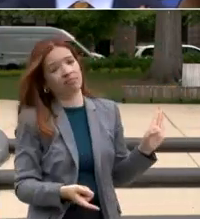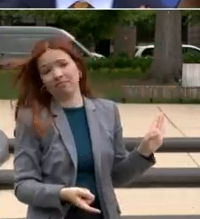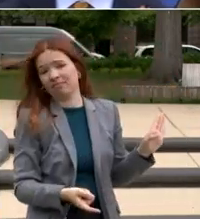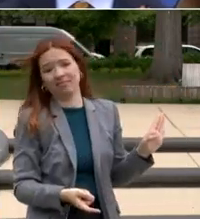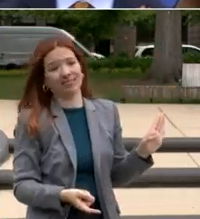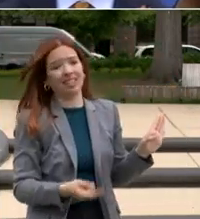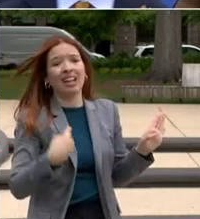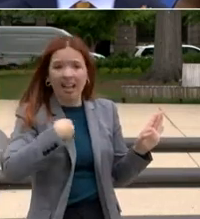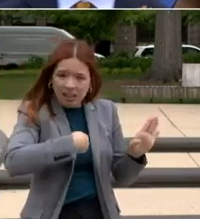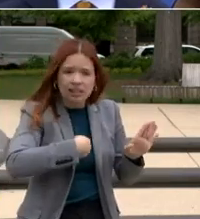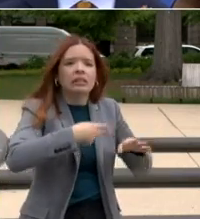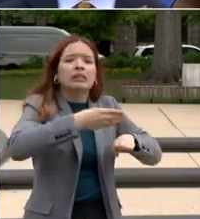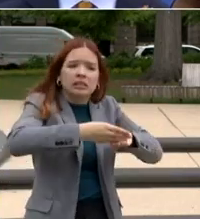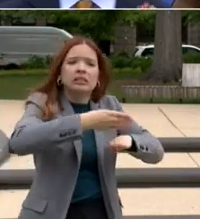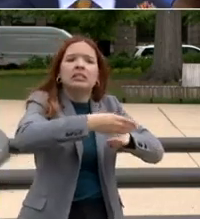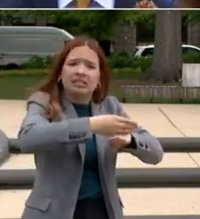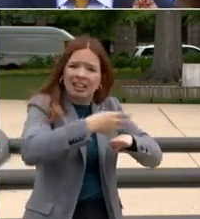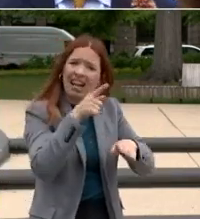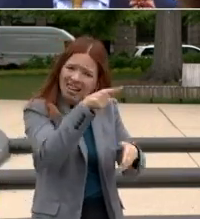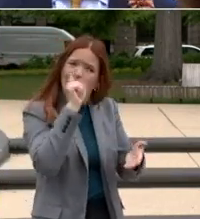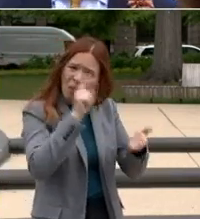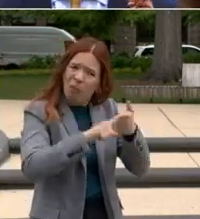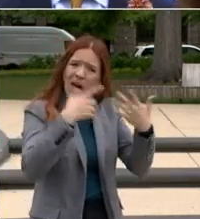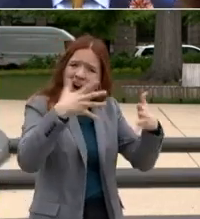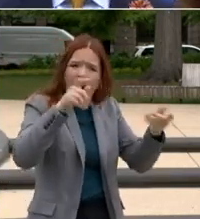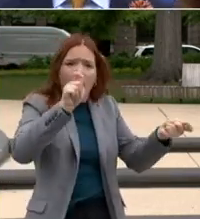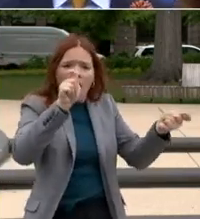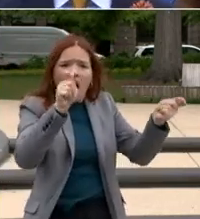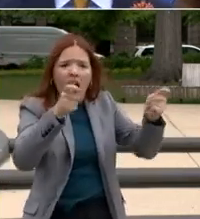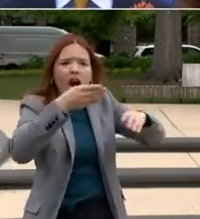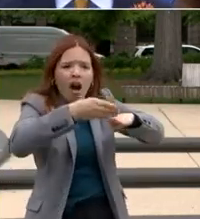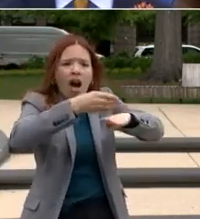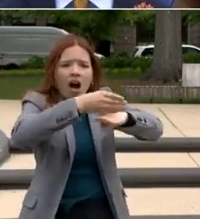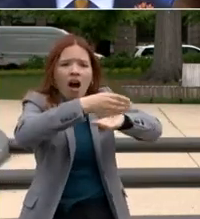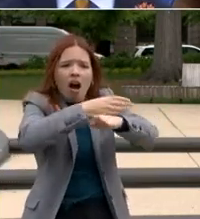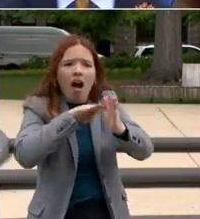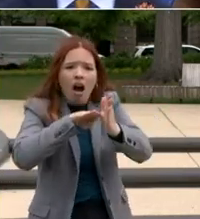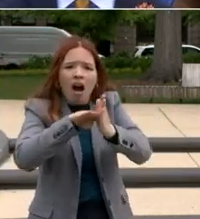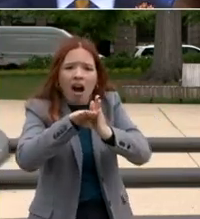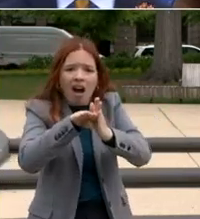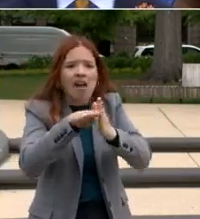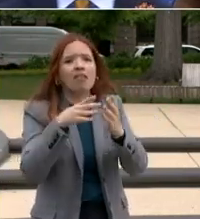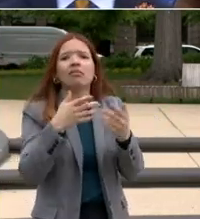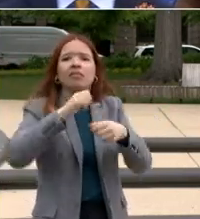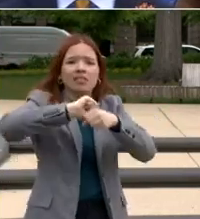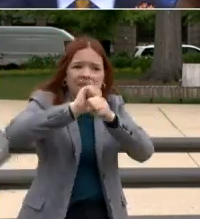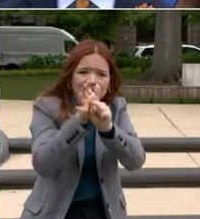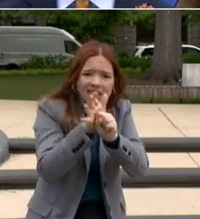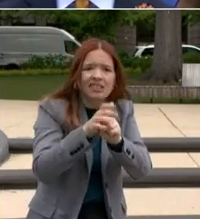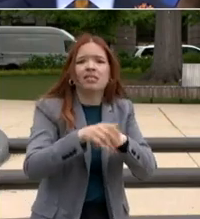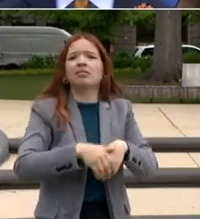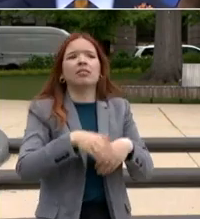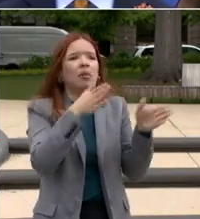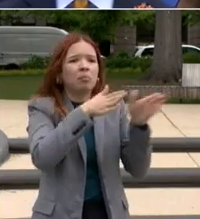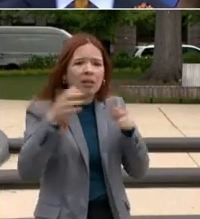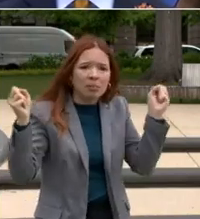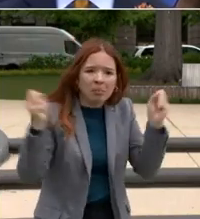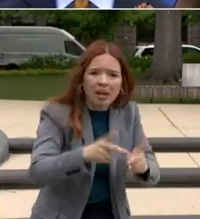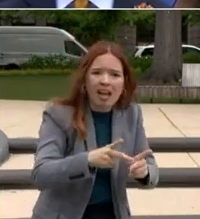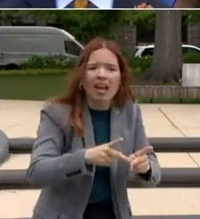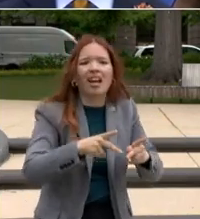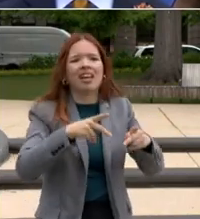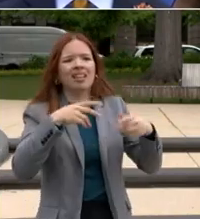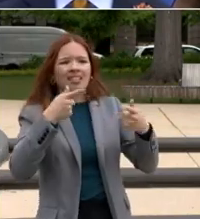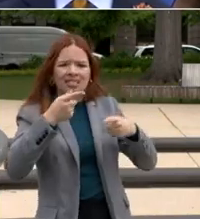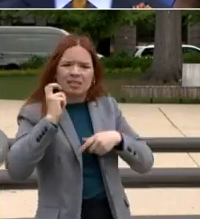years during all of the phases of the pandemic and the comeback, major transportation projects. In